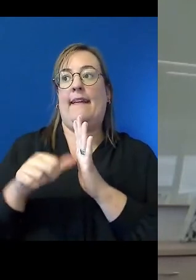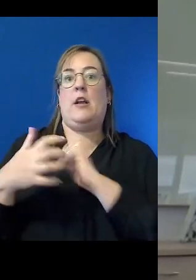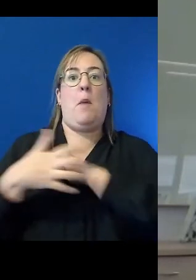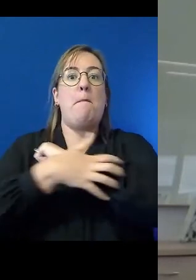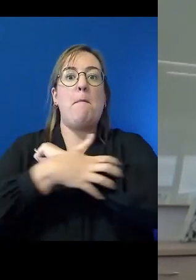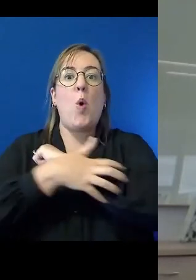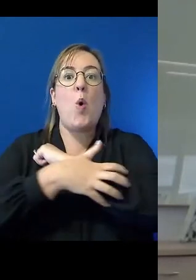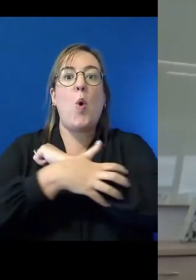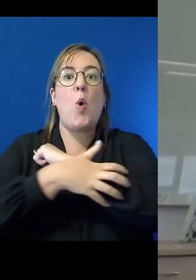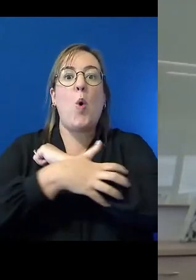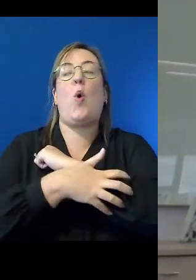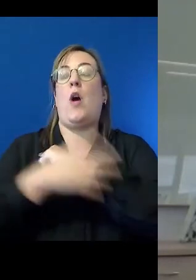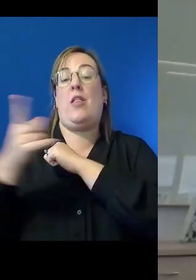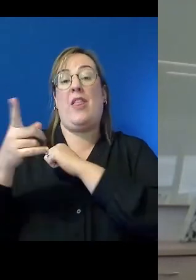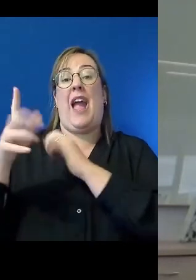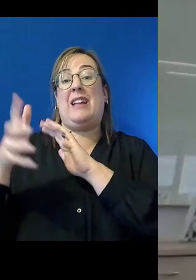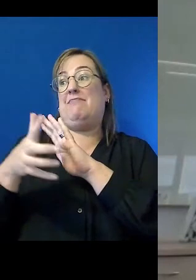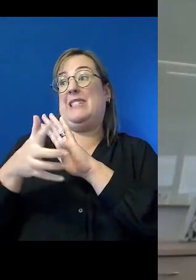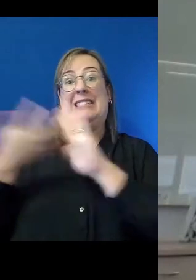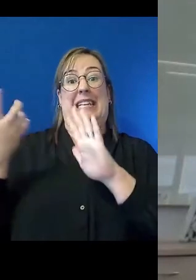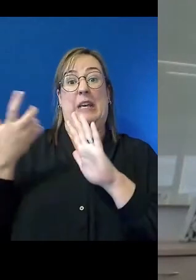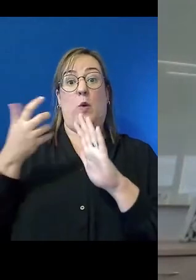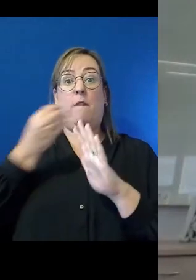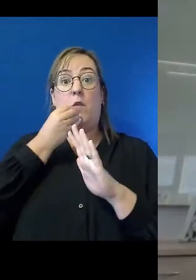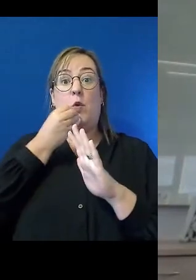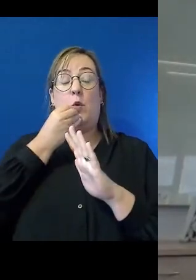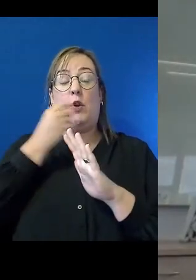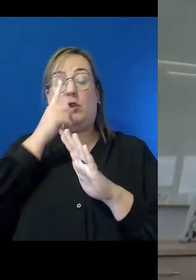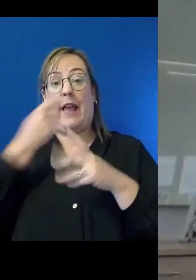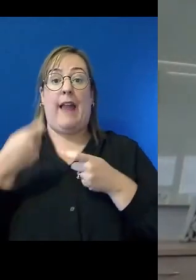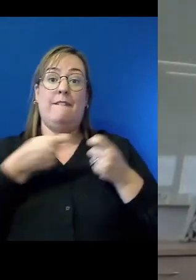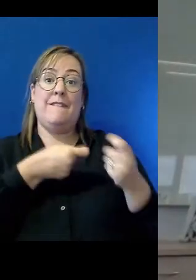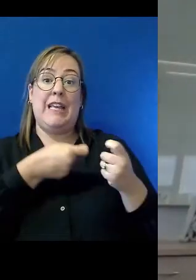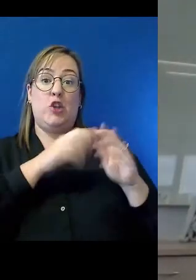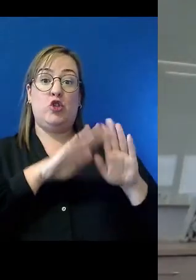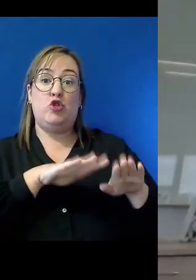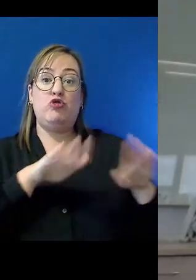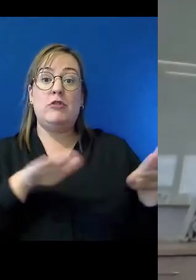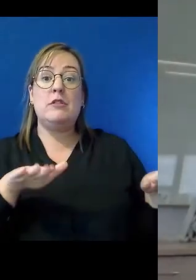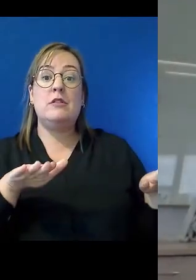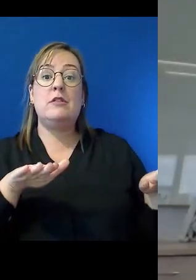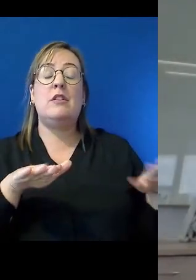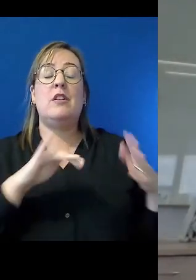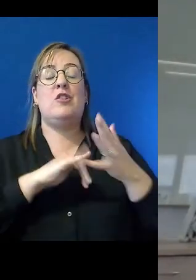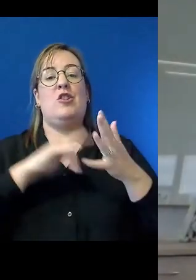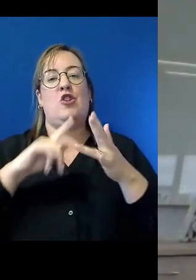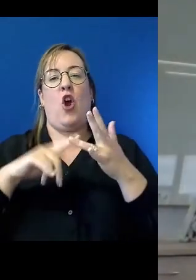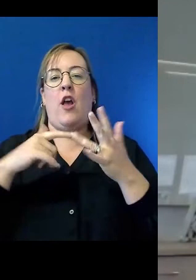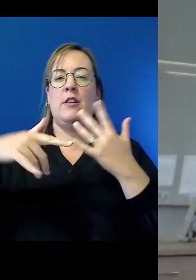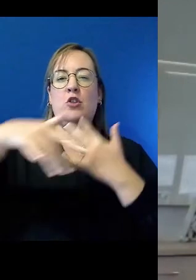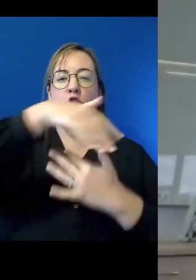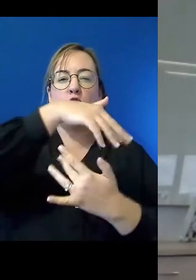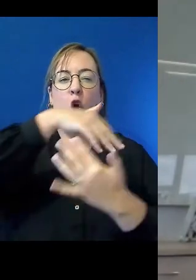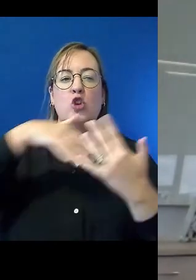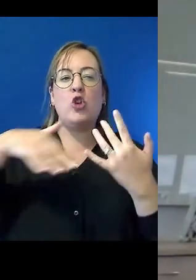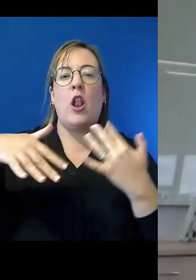of them are shoplifting to feed their kids, for a whole range of issues that sit in that whole social area where people are living